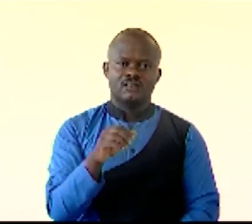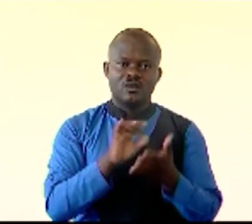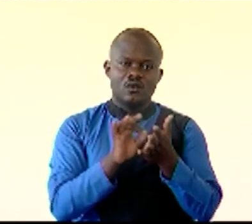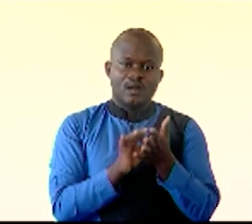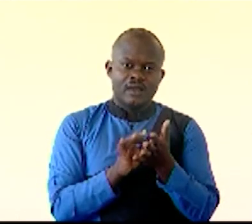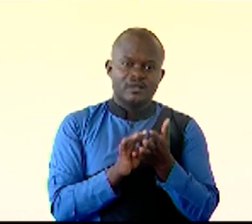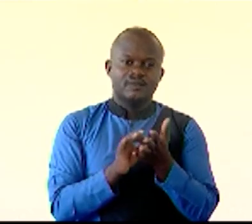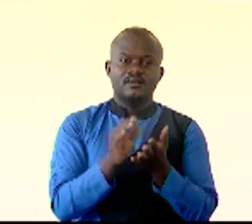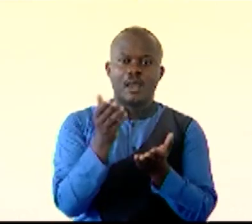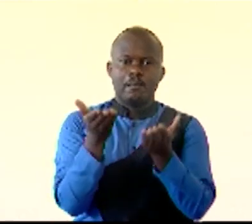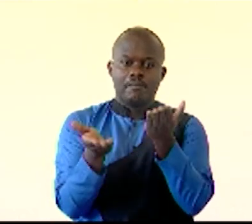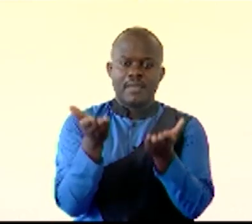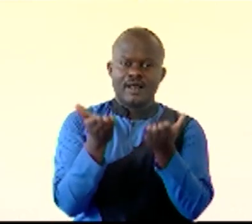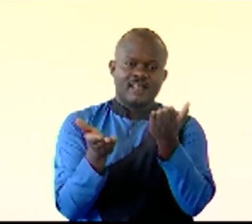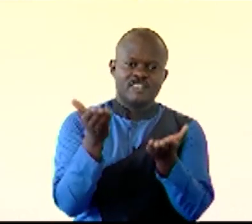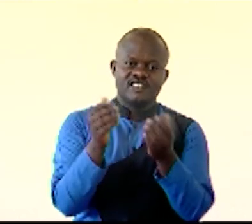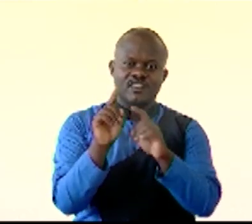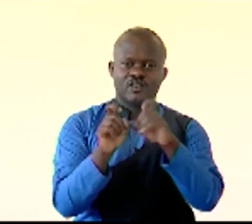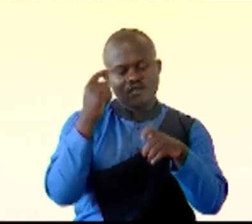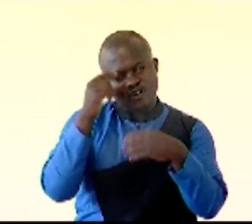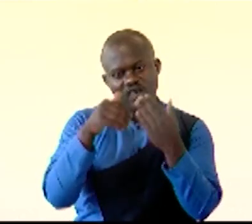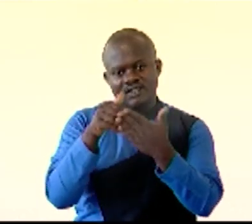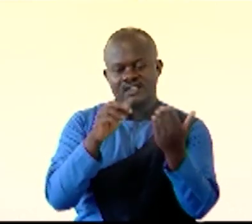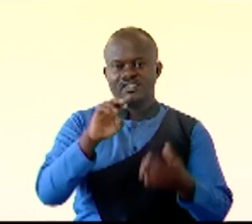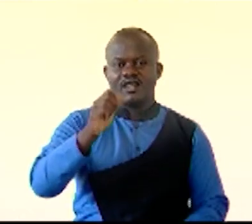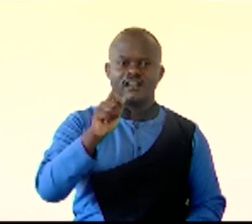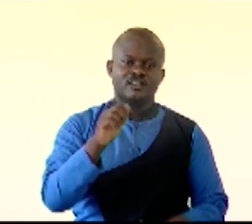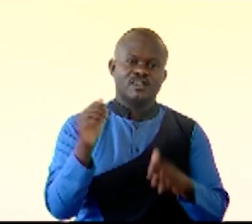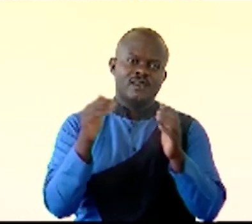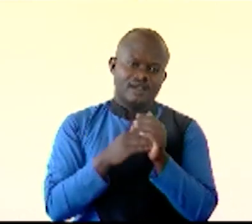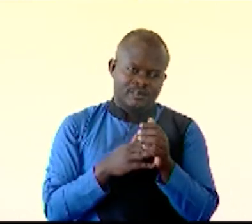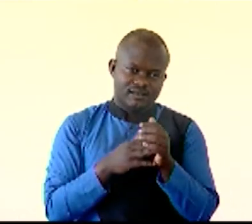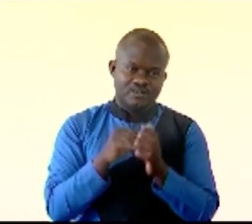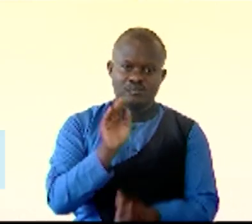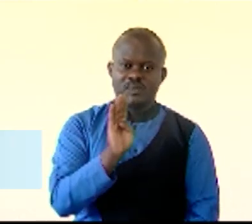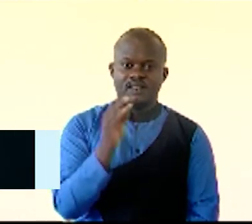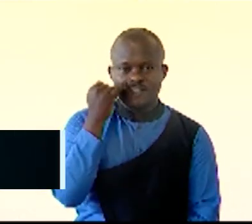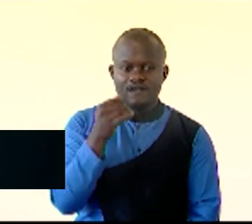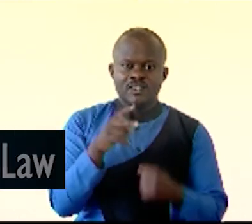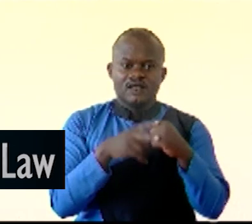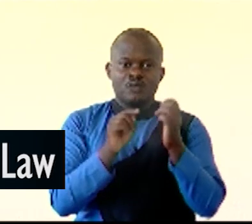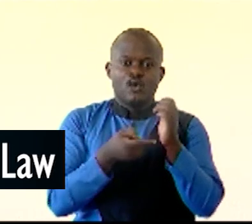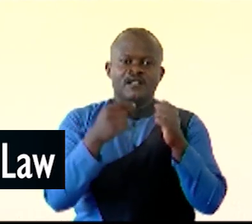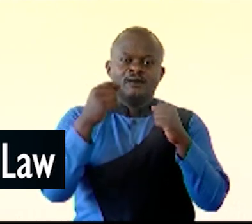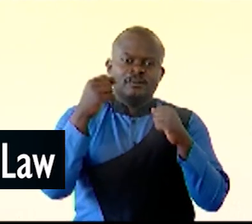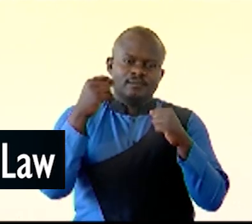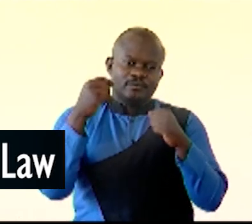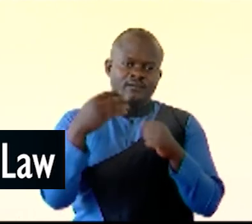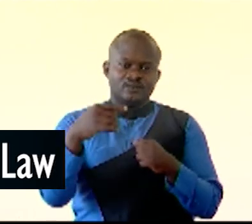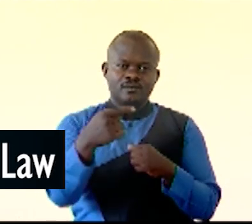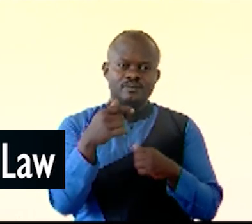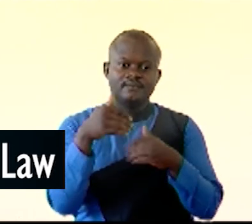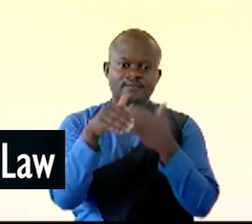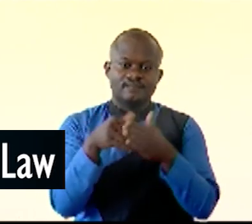balanced equation for this reaction. And B, if 7.4 grams of magnesium nitrate are